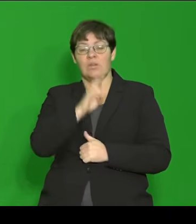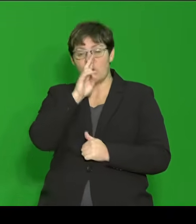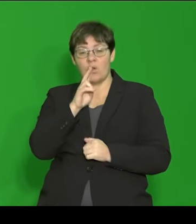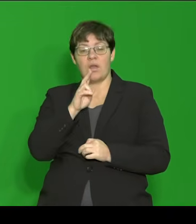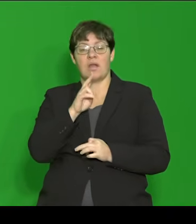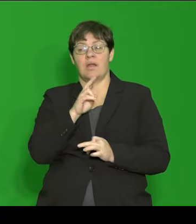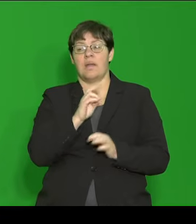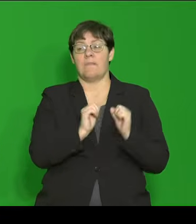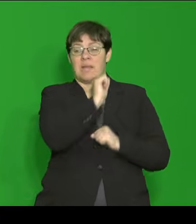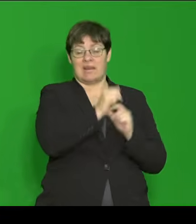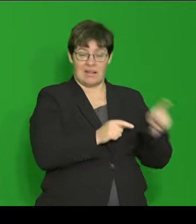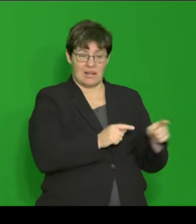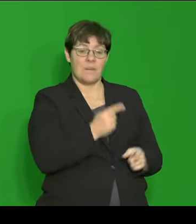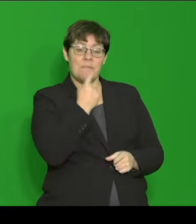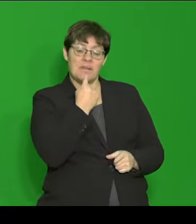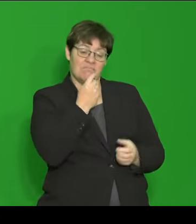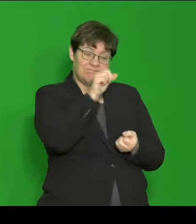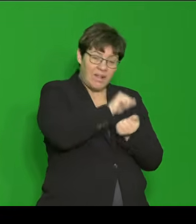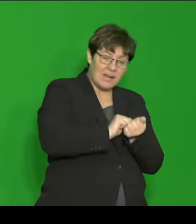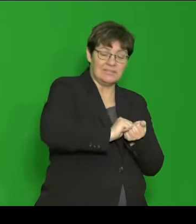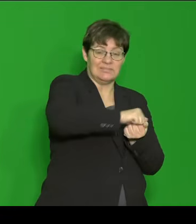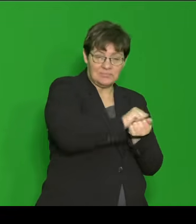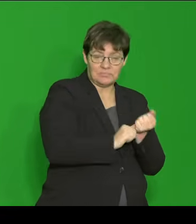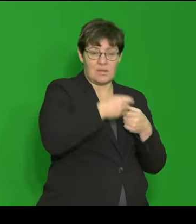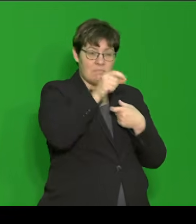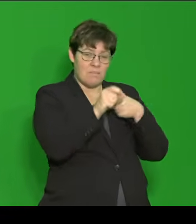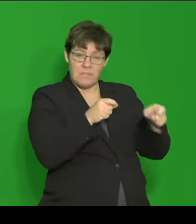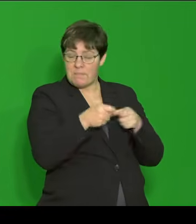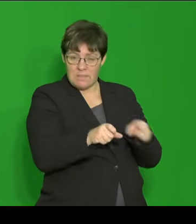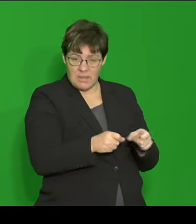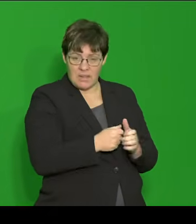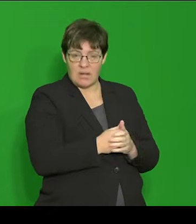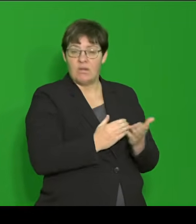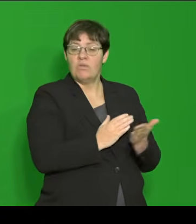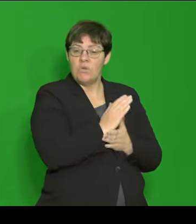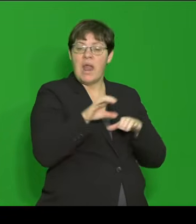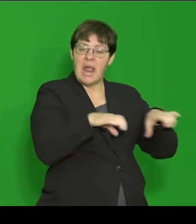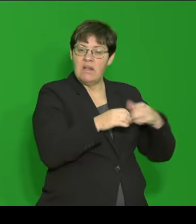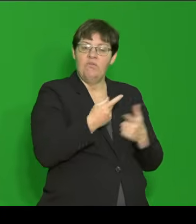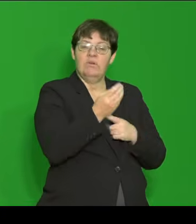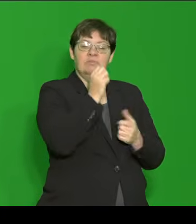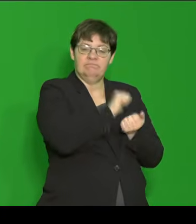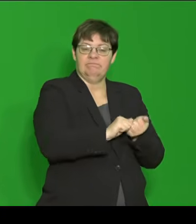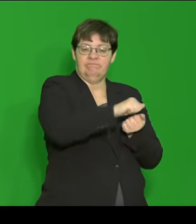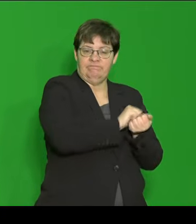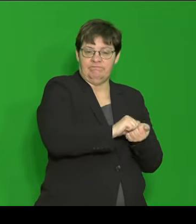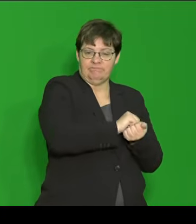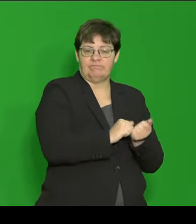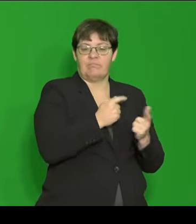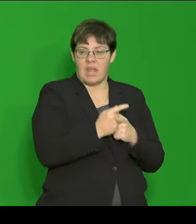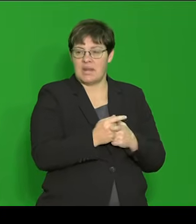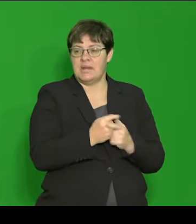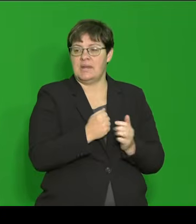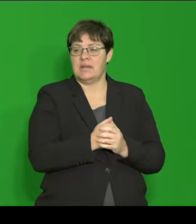mechanical digestion. The food is physically broken down into smaller fragments by the acts of chewing and